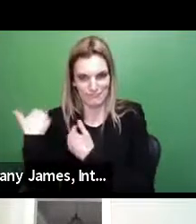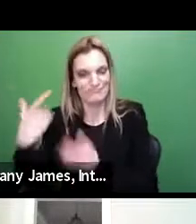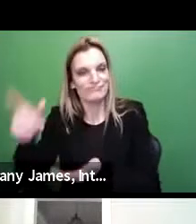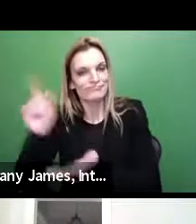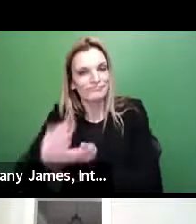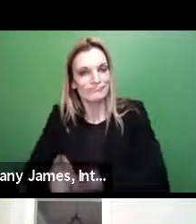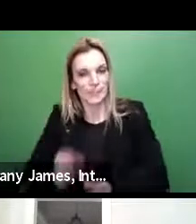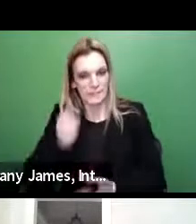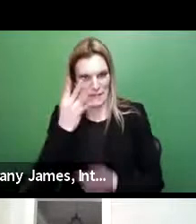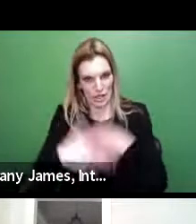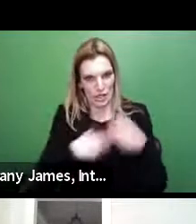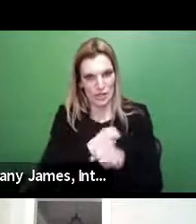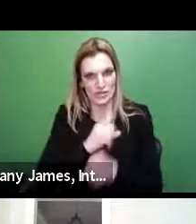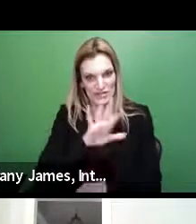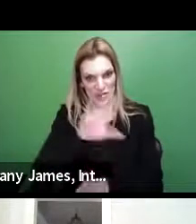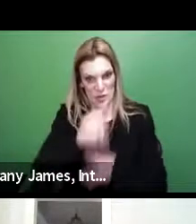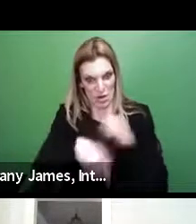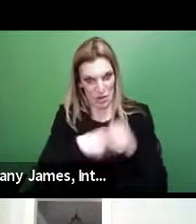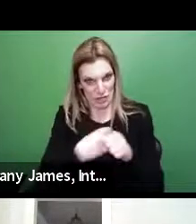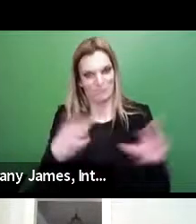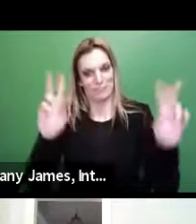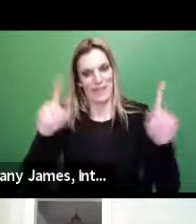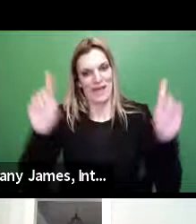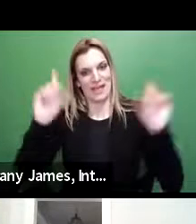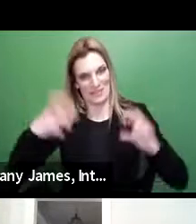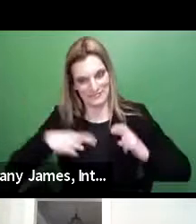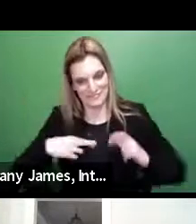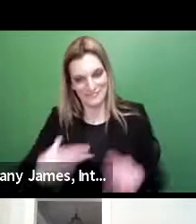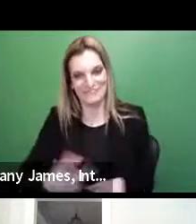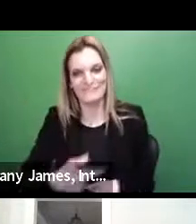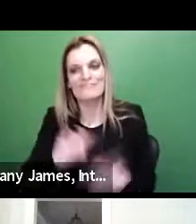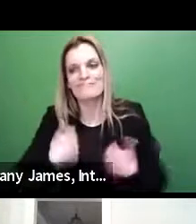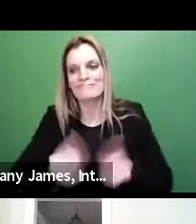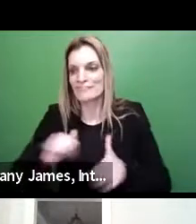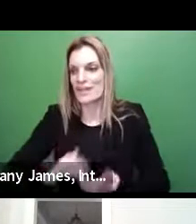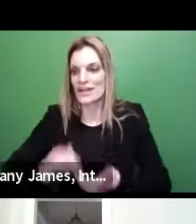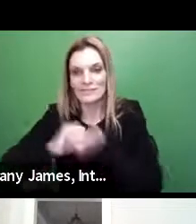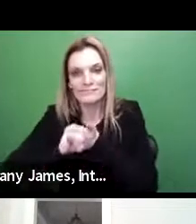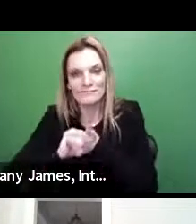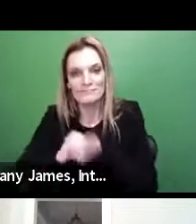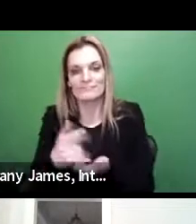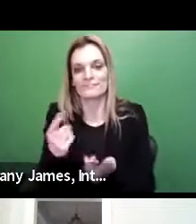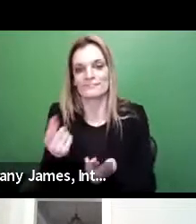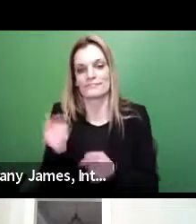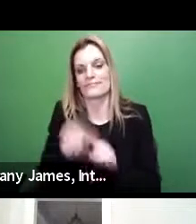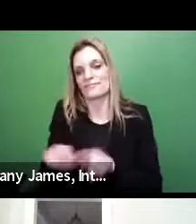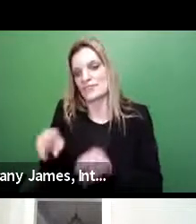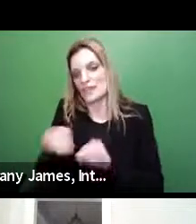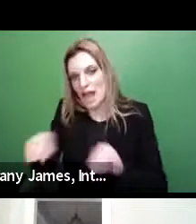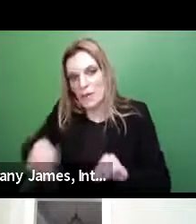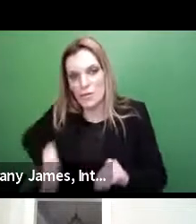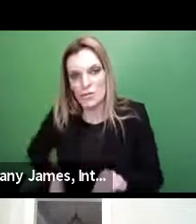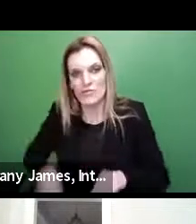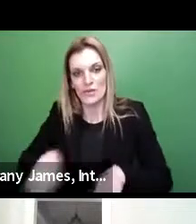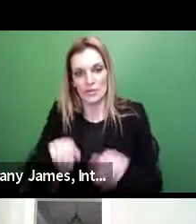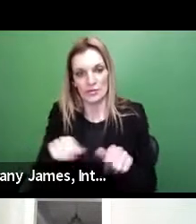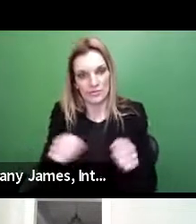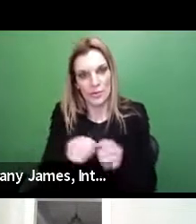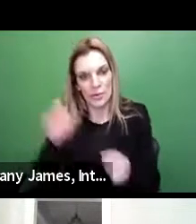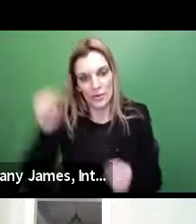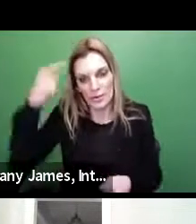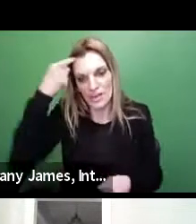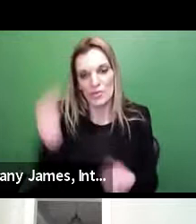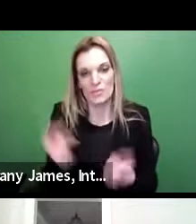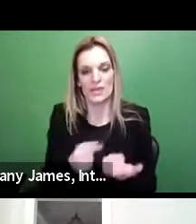we continue to strengthen our relationships and partnerships with local government agencies, nonprofits, community advocacy organizations, as well as leaders